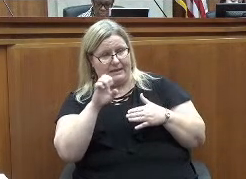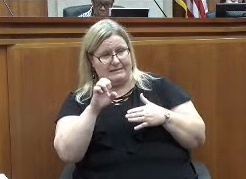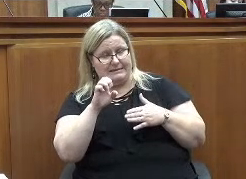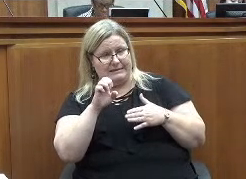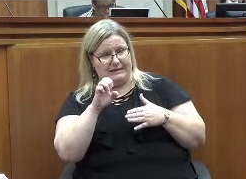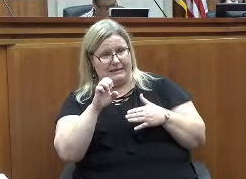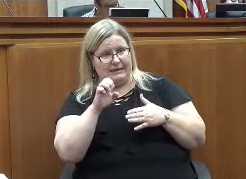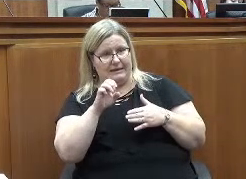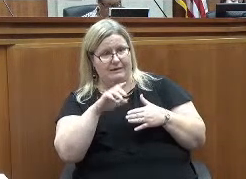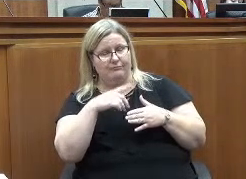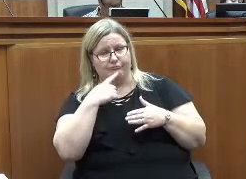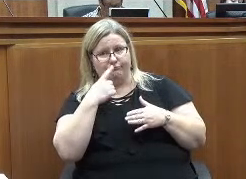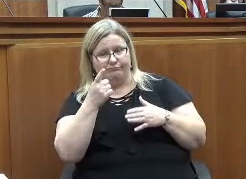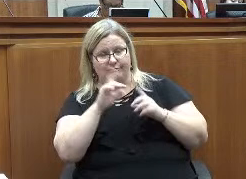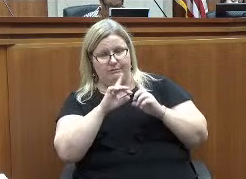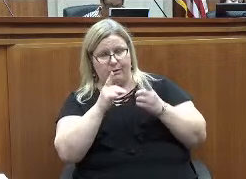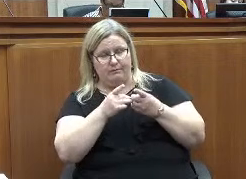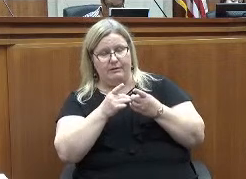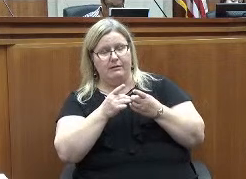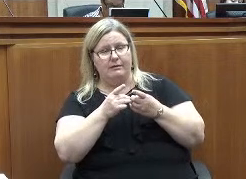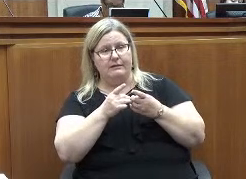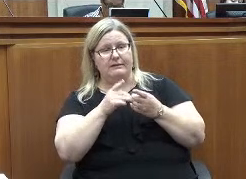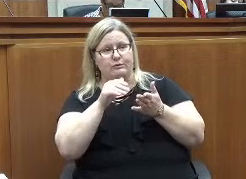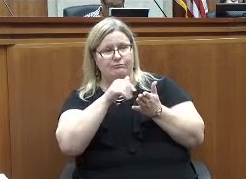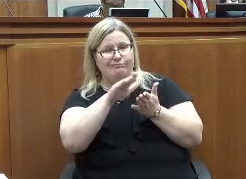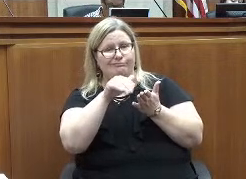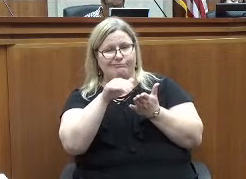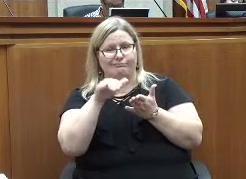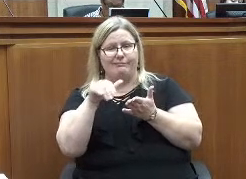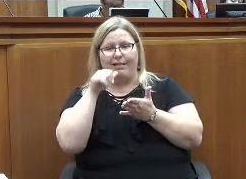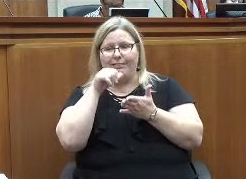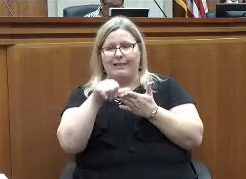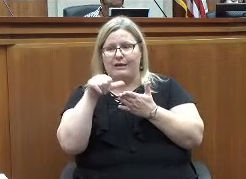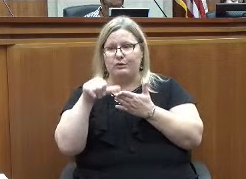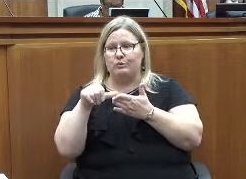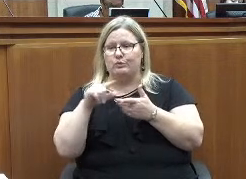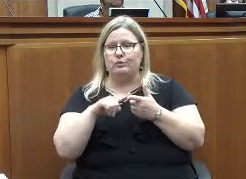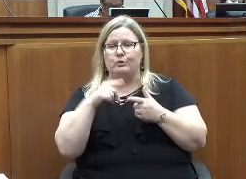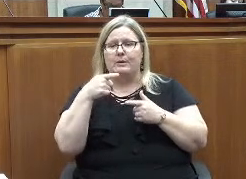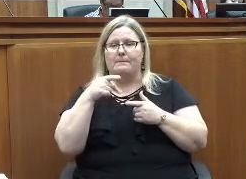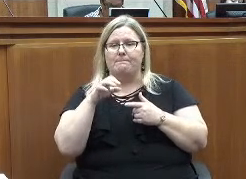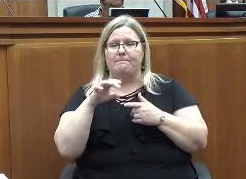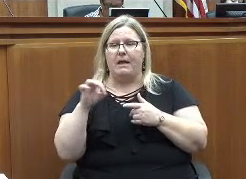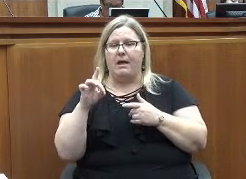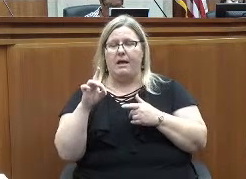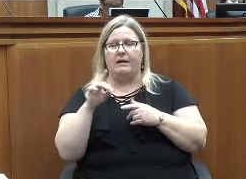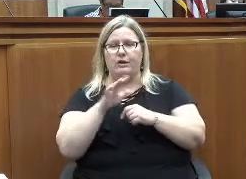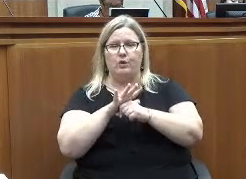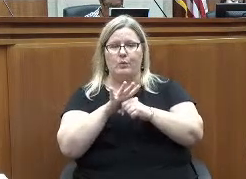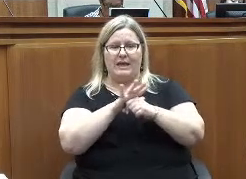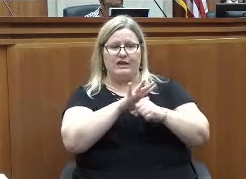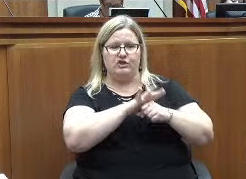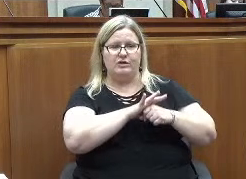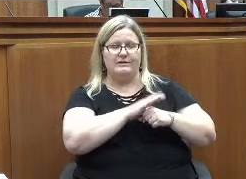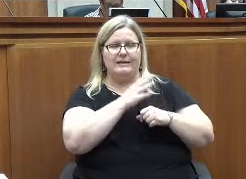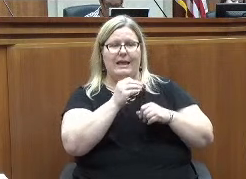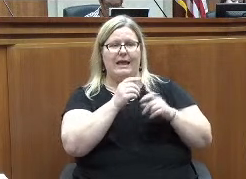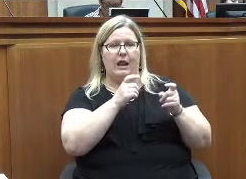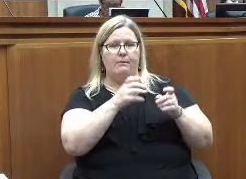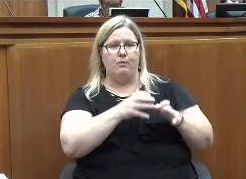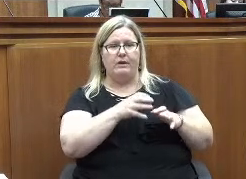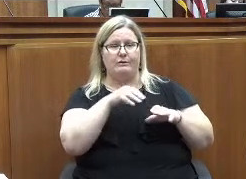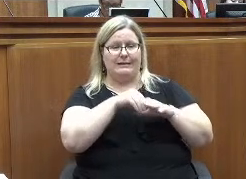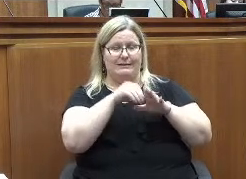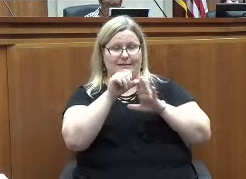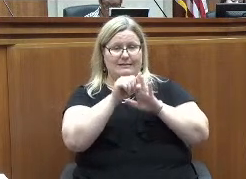the department to send letters to pod locations and operators in the state